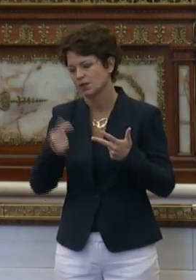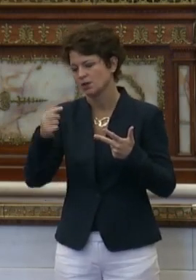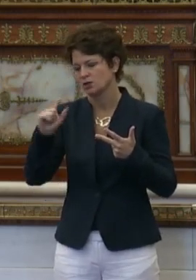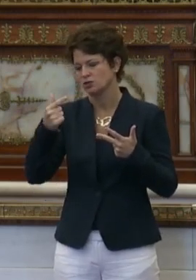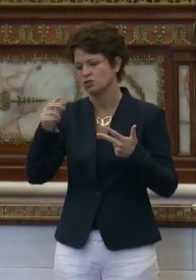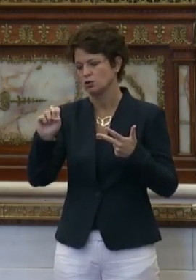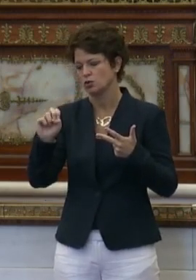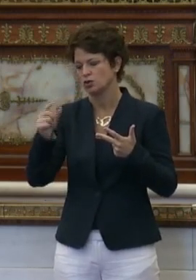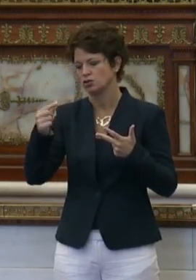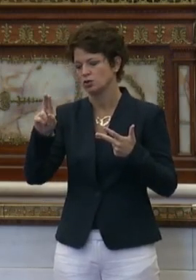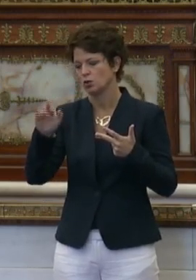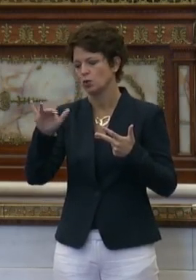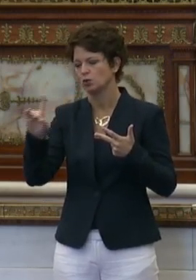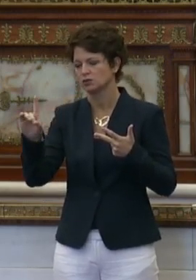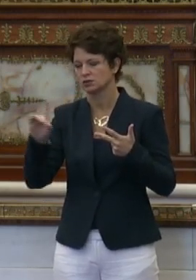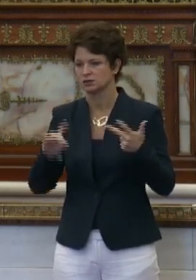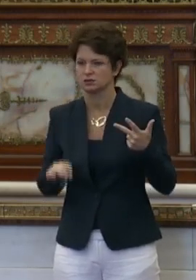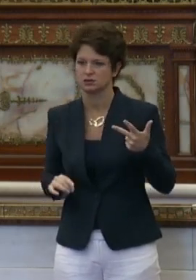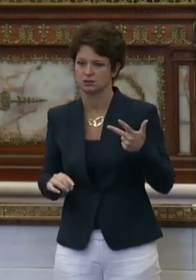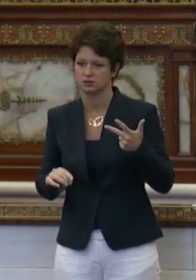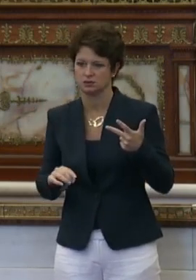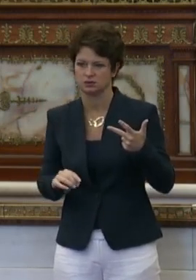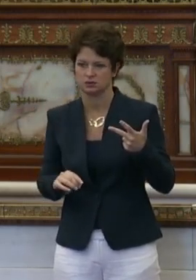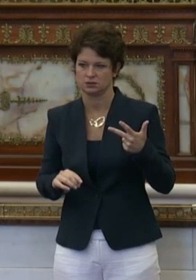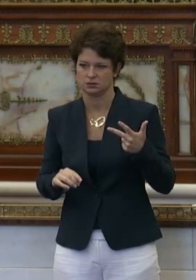George Gould.